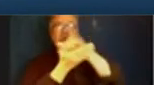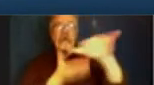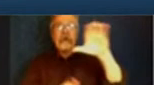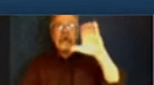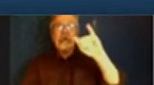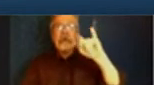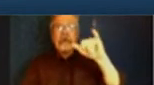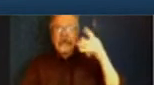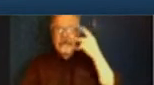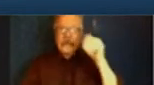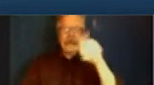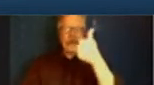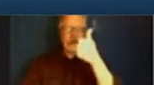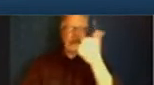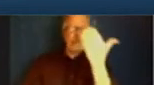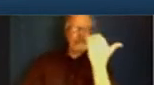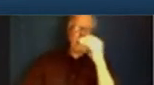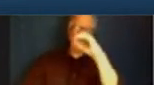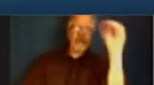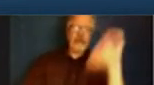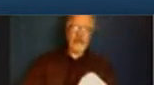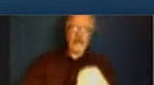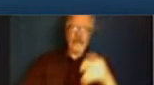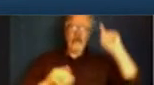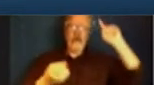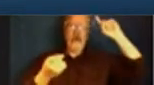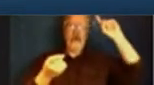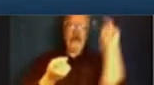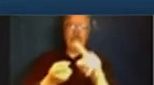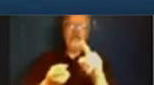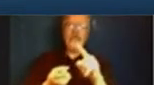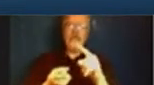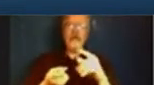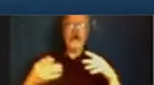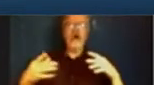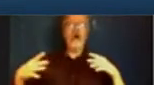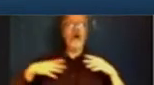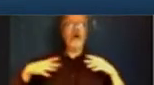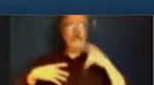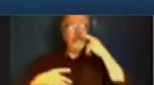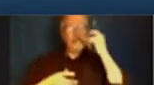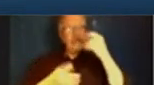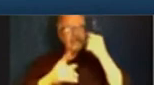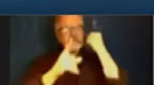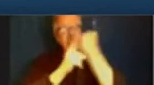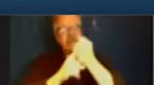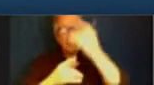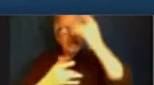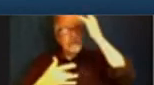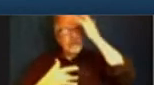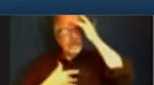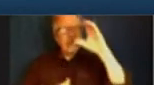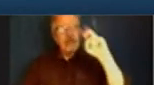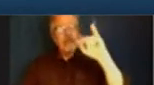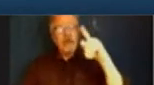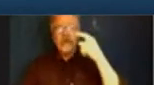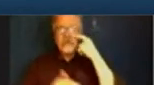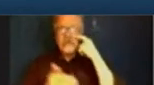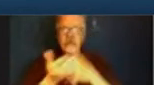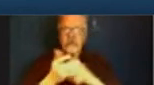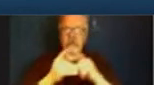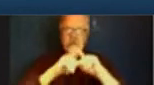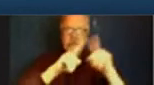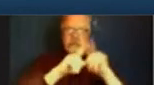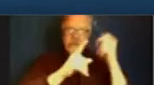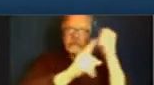some of their enterprises off because they're ill with COVID. So every system has some potential challenges now, and every system